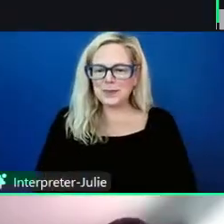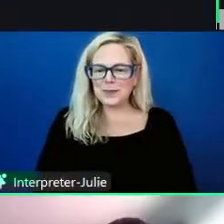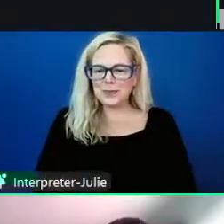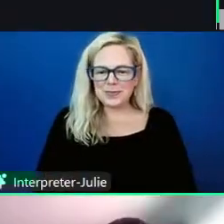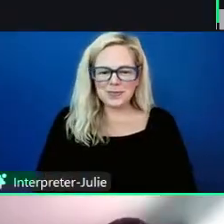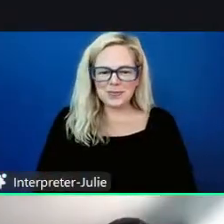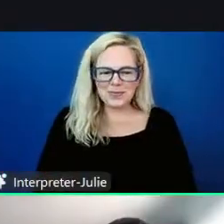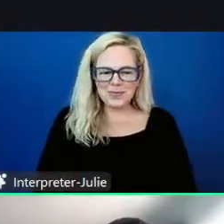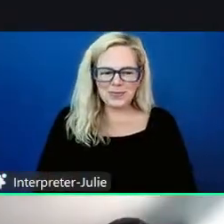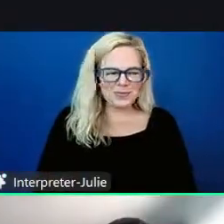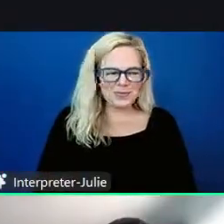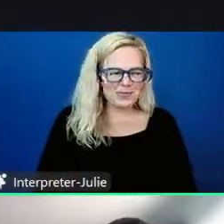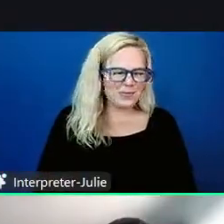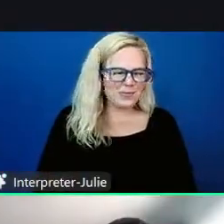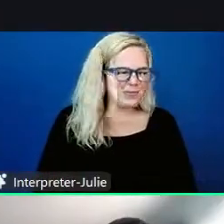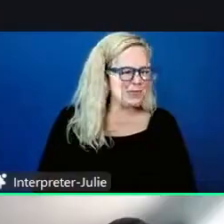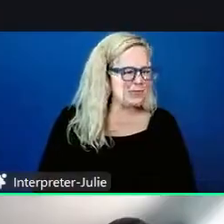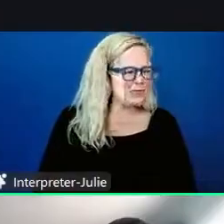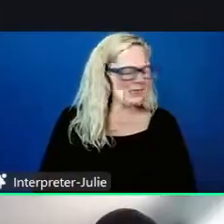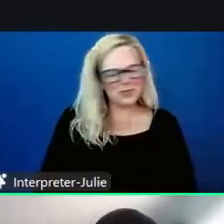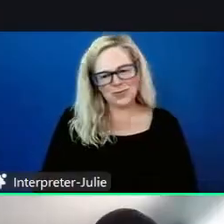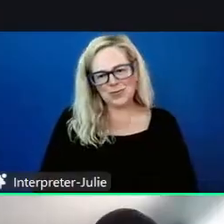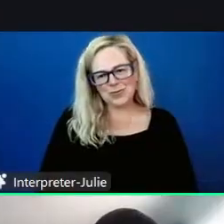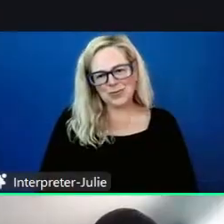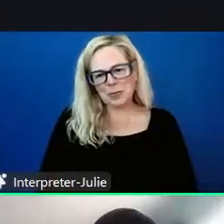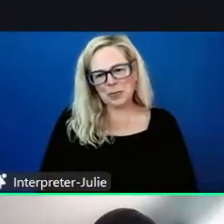Let me share my screen really quick.